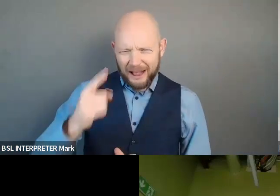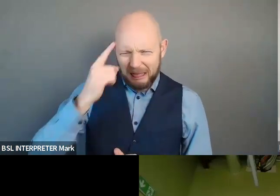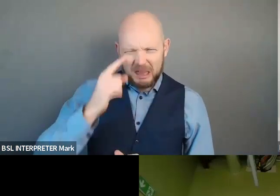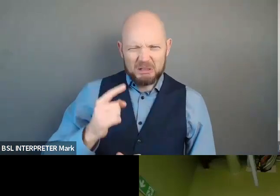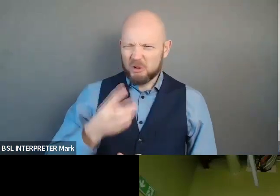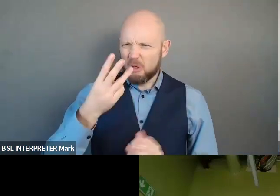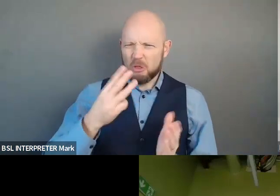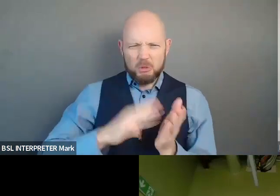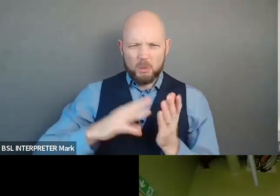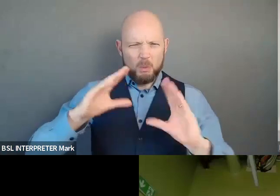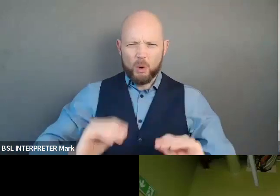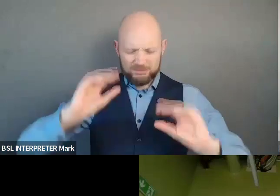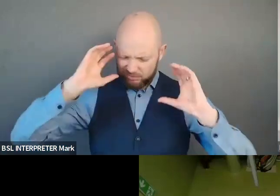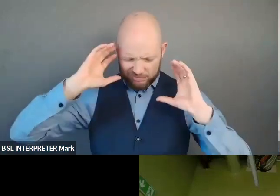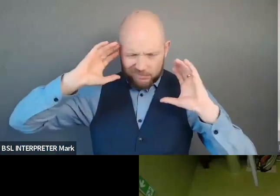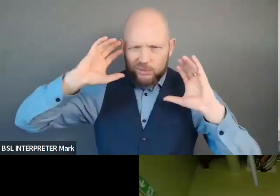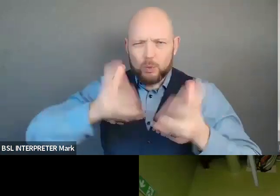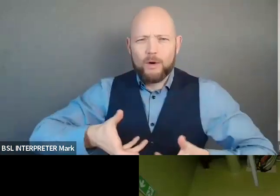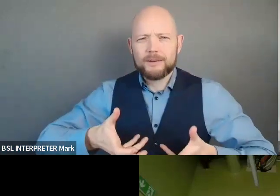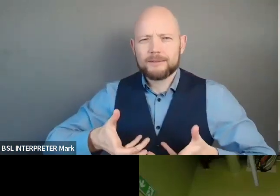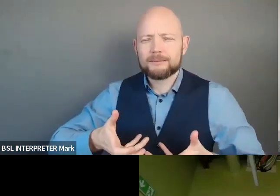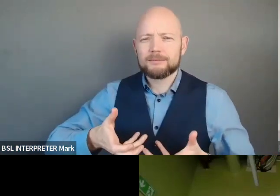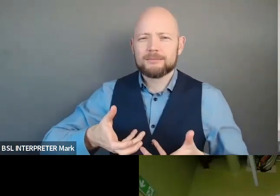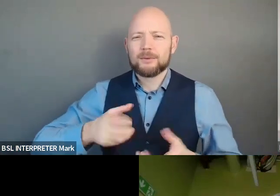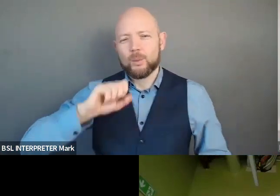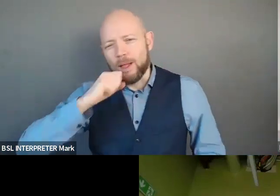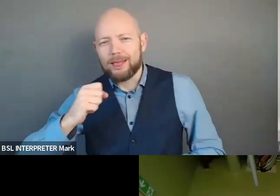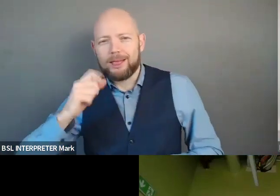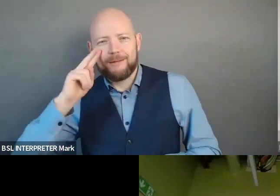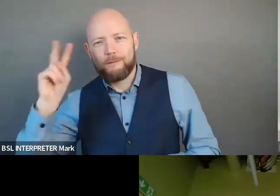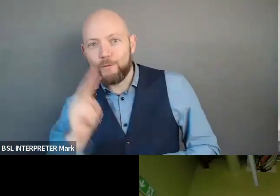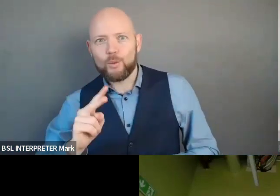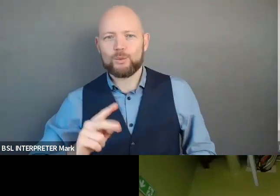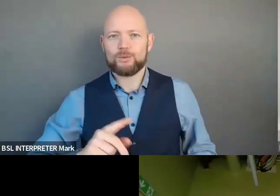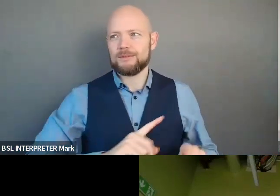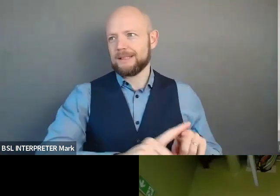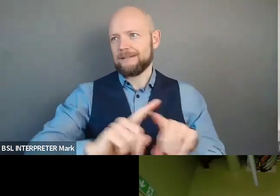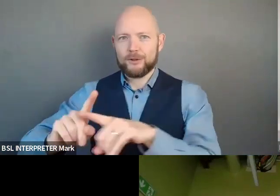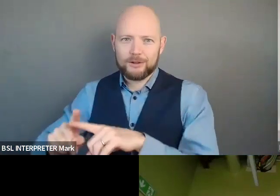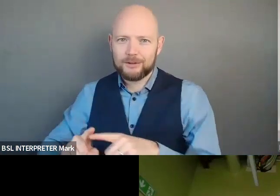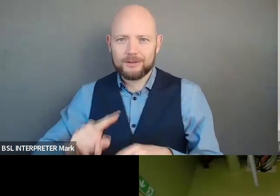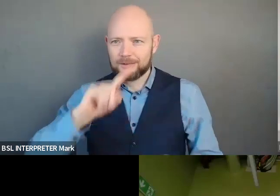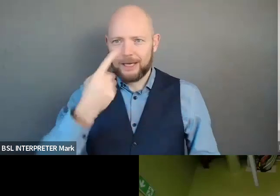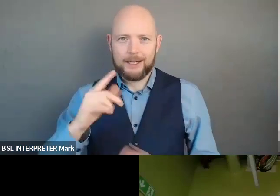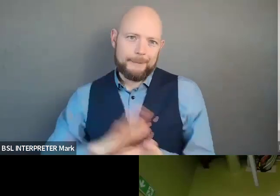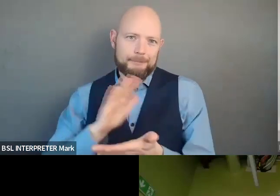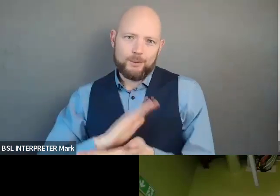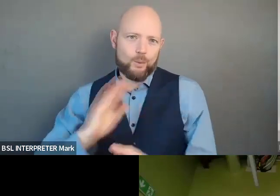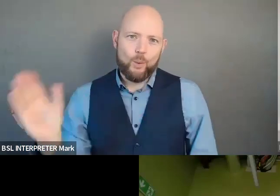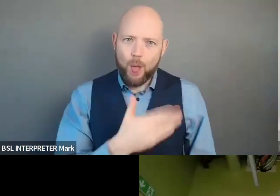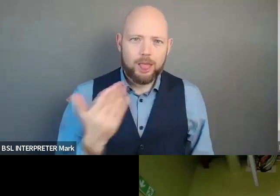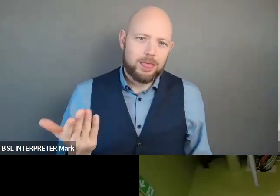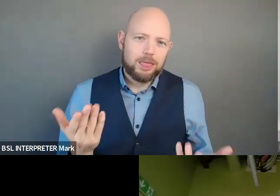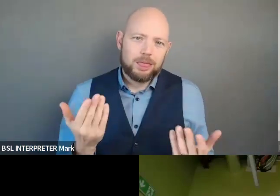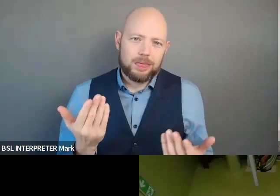much into this. Wherever it lands up, people will have their views about, what the changes do or don't mean.